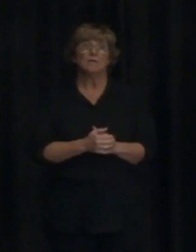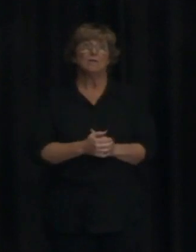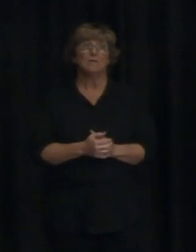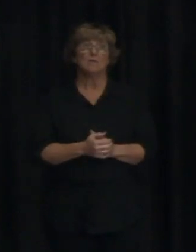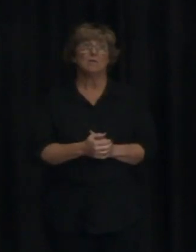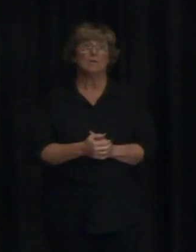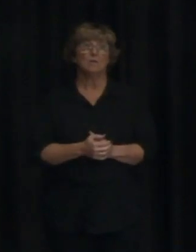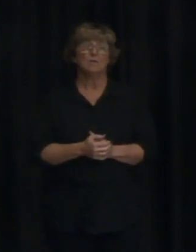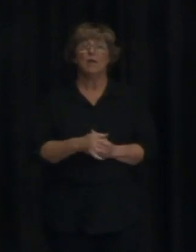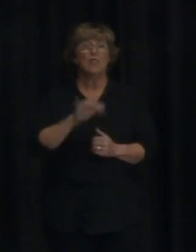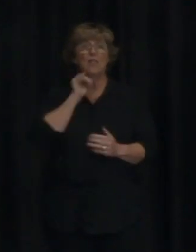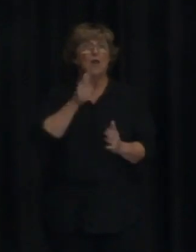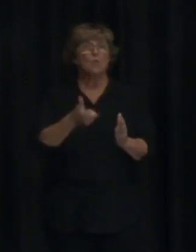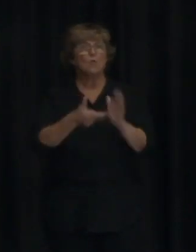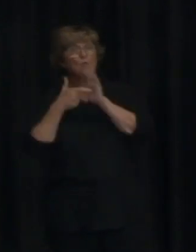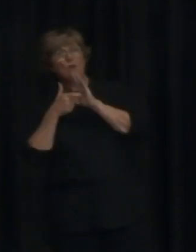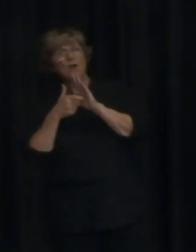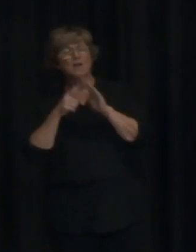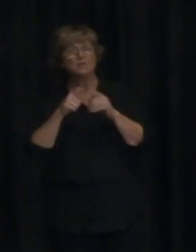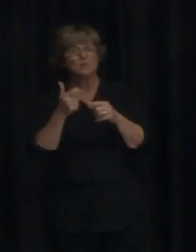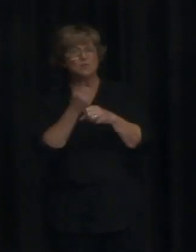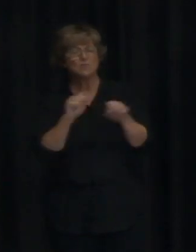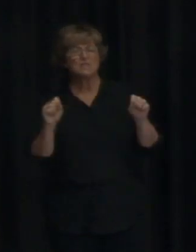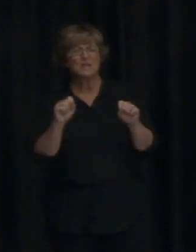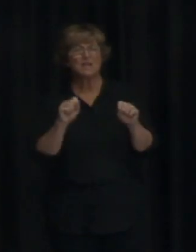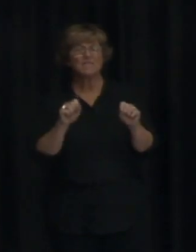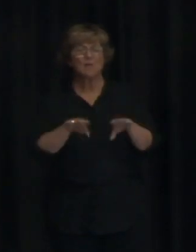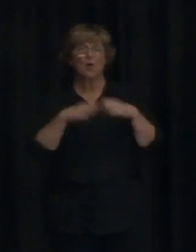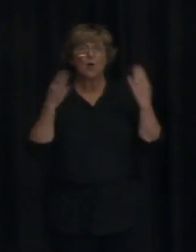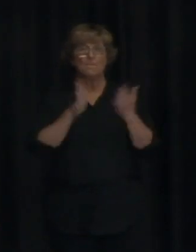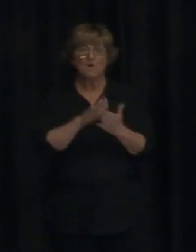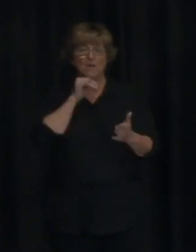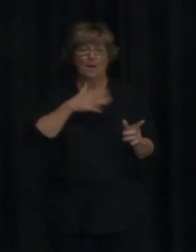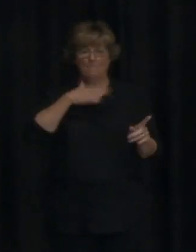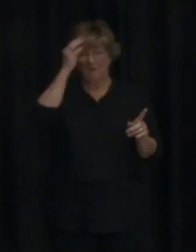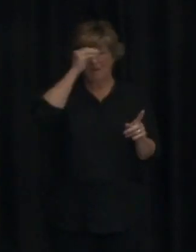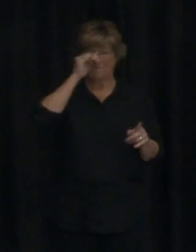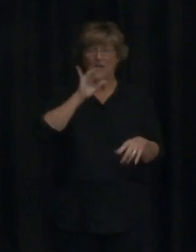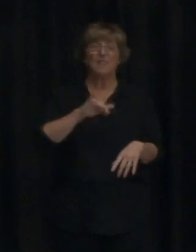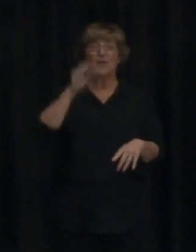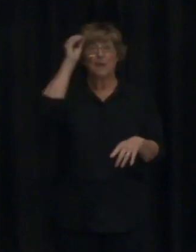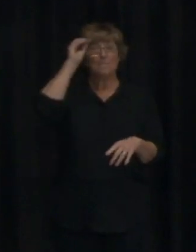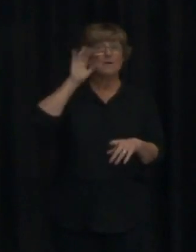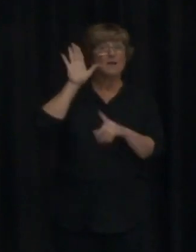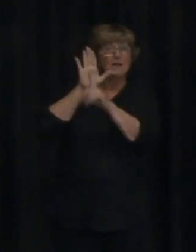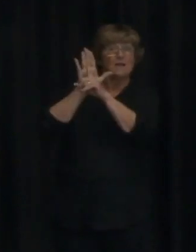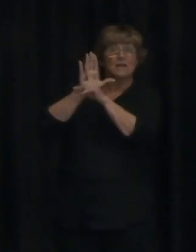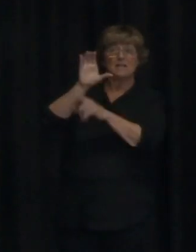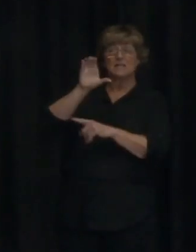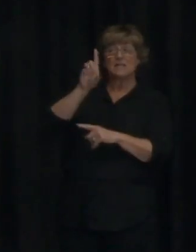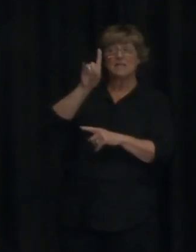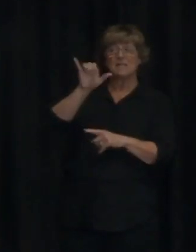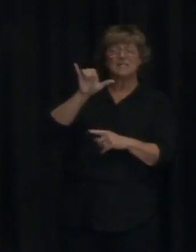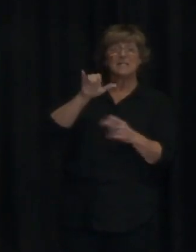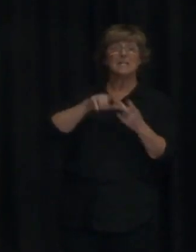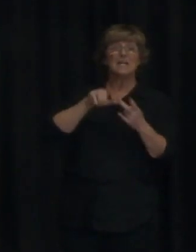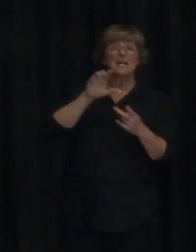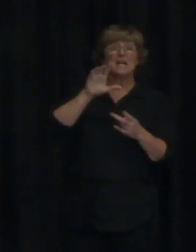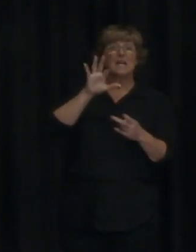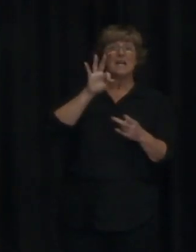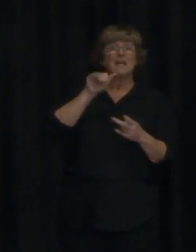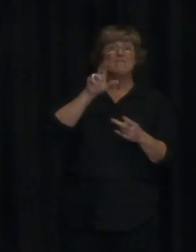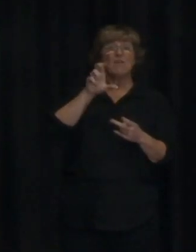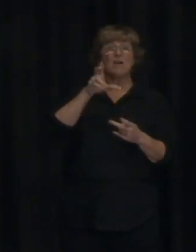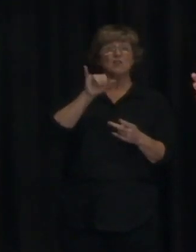vaccinations are prerequisite to safely reopening our schools. That's not my opinion. That's the opinion of the CDC, Dr. Fauci, the opinion of educators